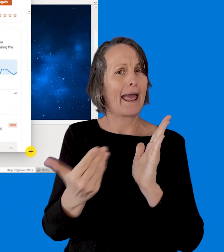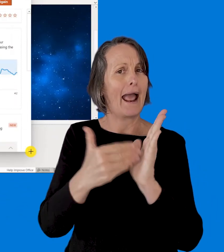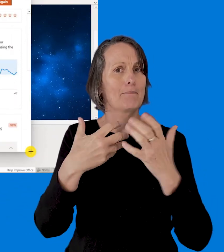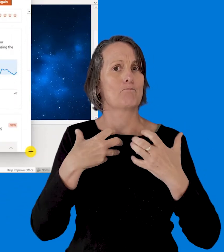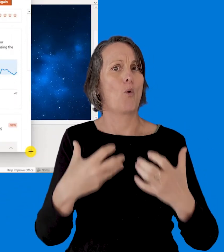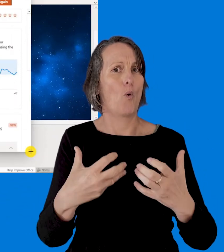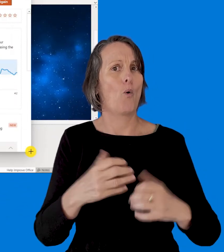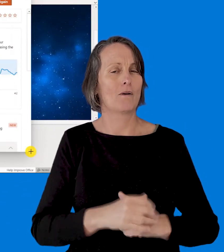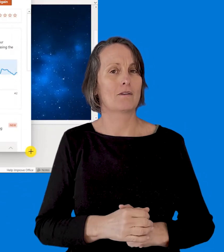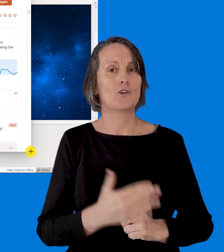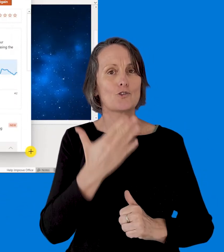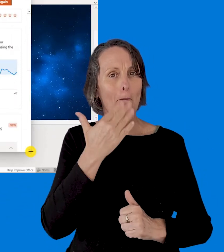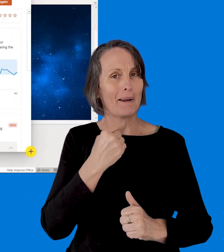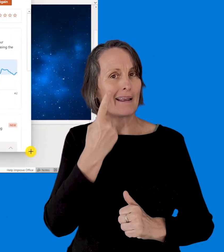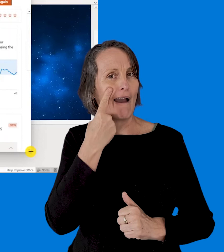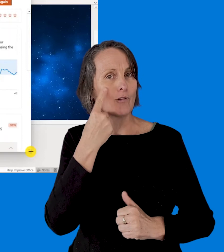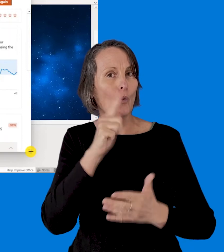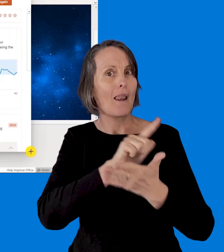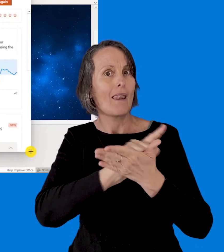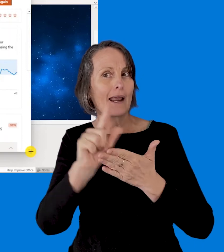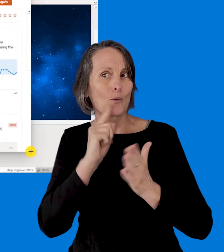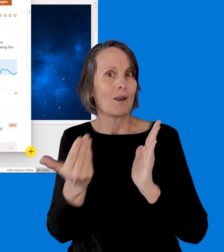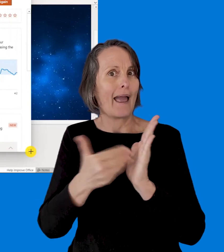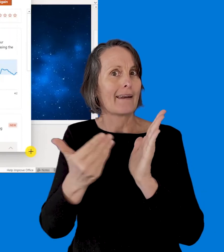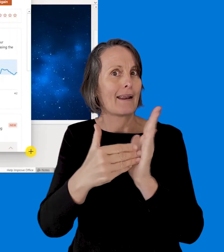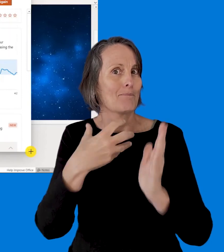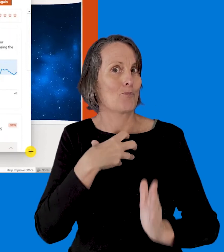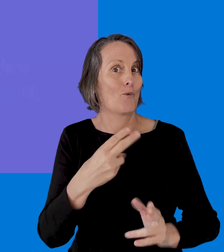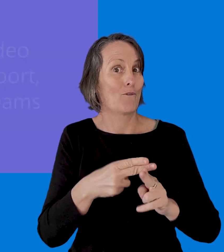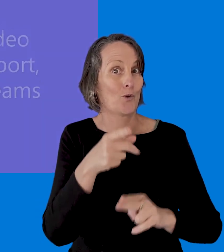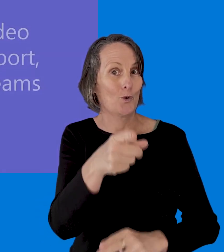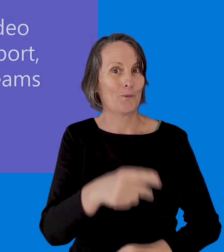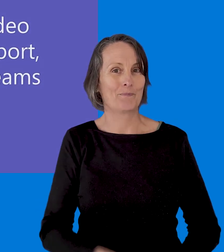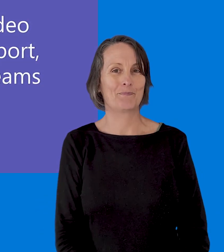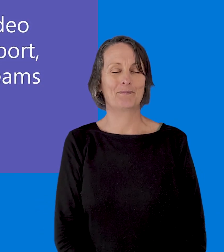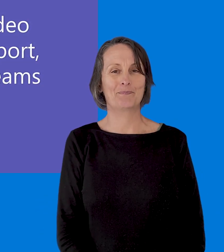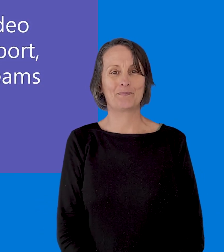Presenter Coach, so keep up and watch what gets added in the near future.